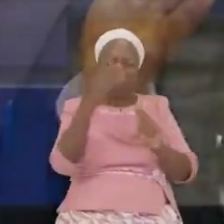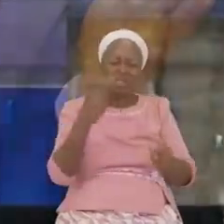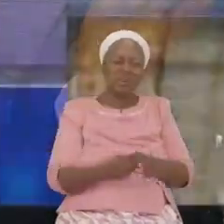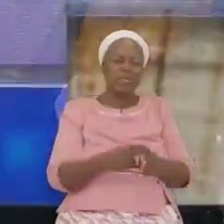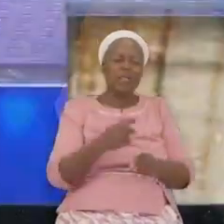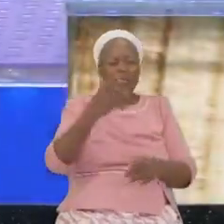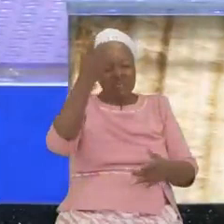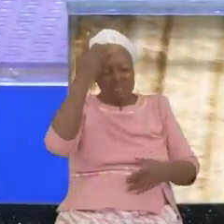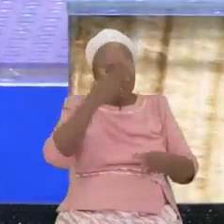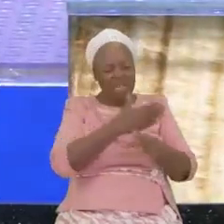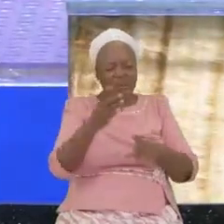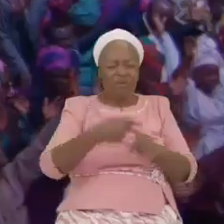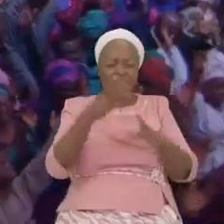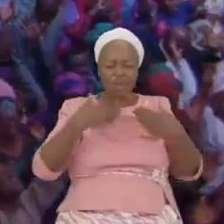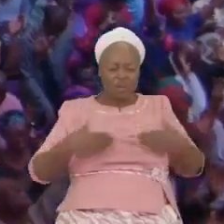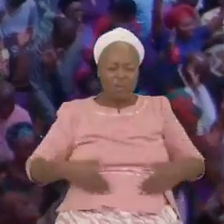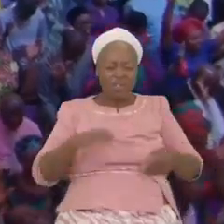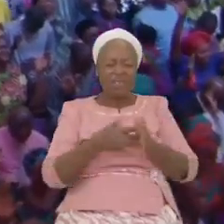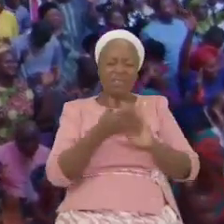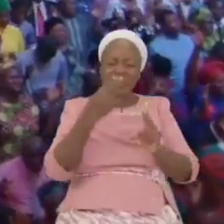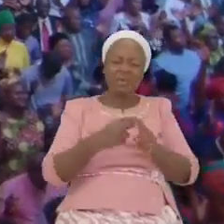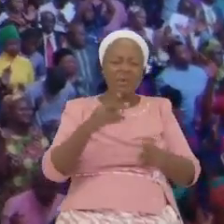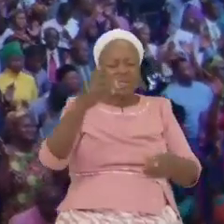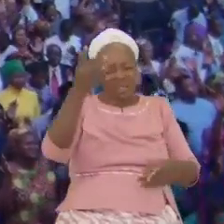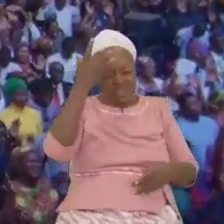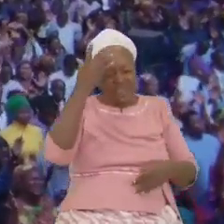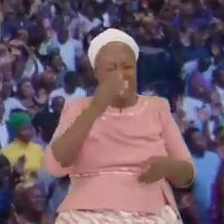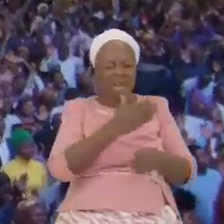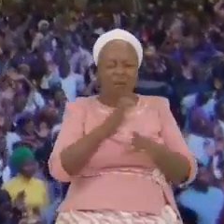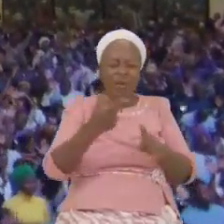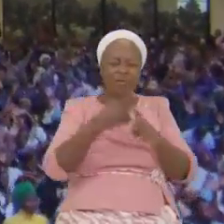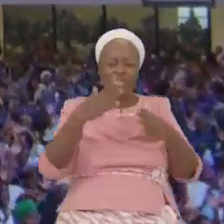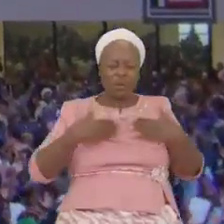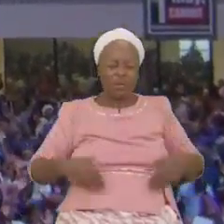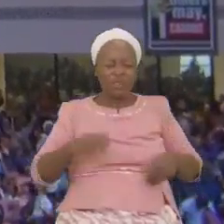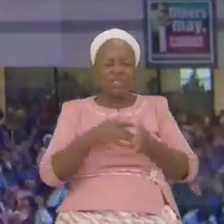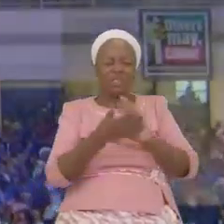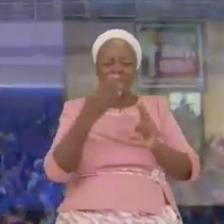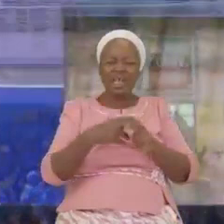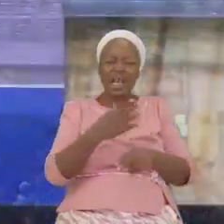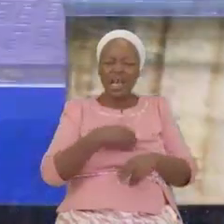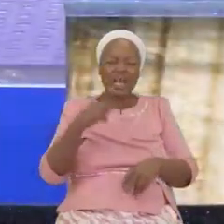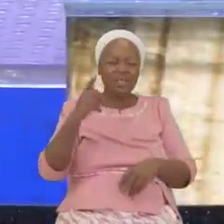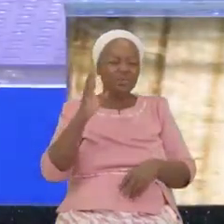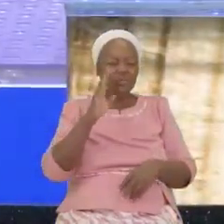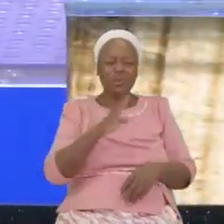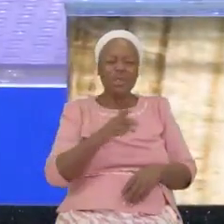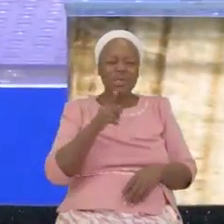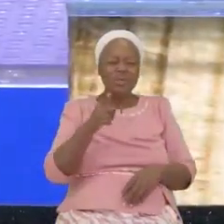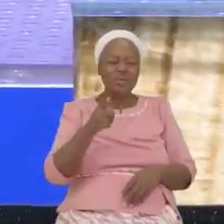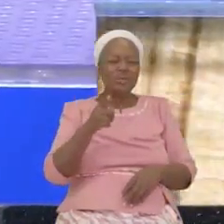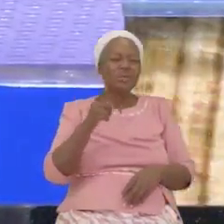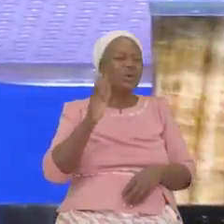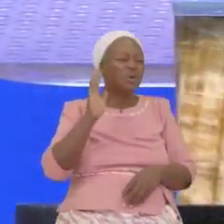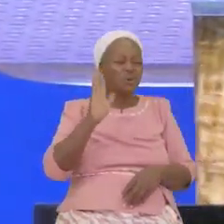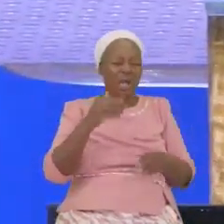Sickness away from your body. Disease away from your body. And you'll enjoy the healing from